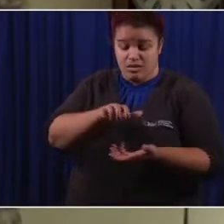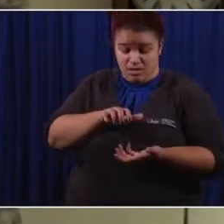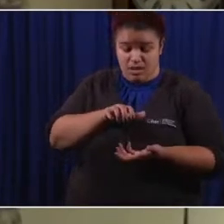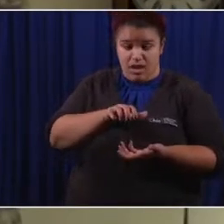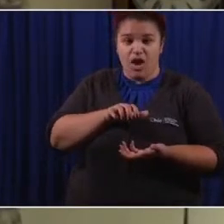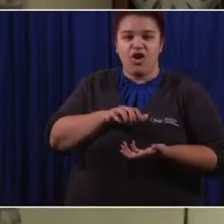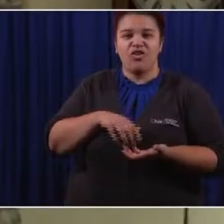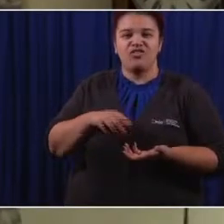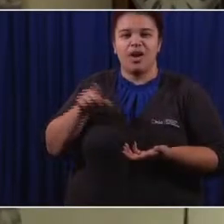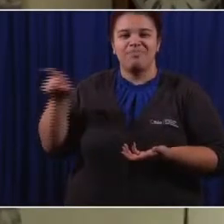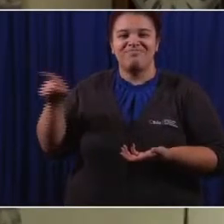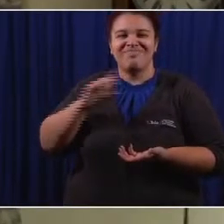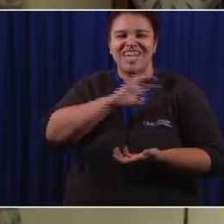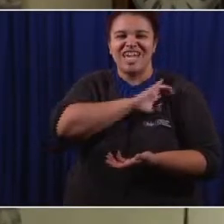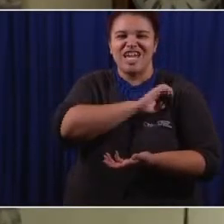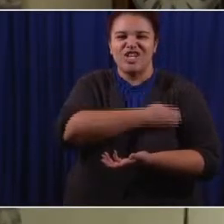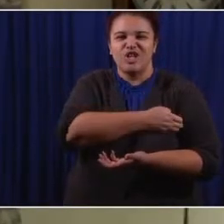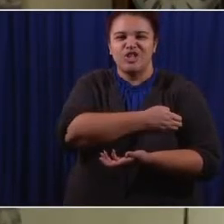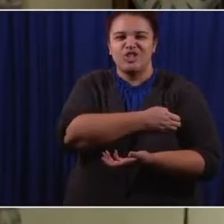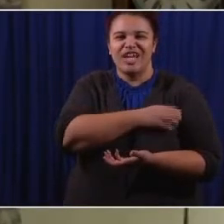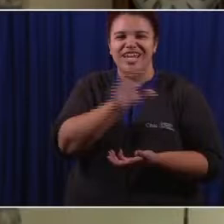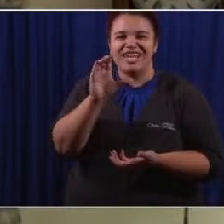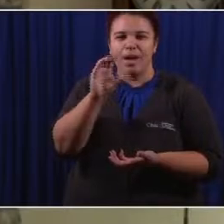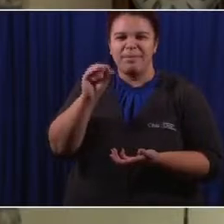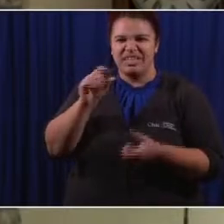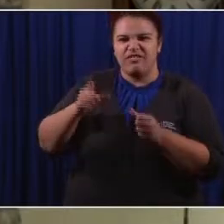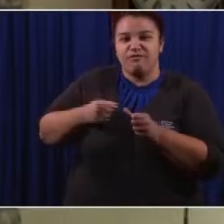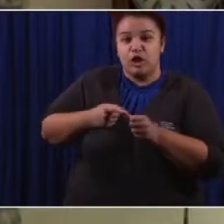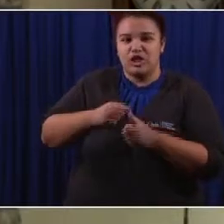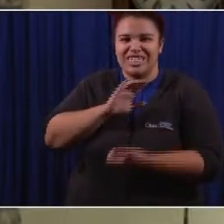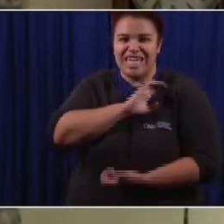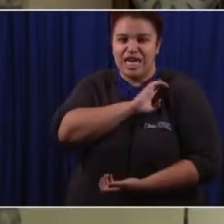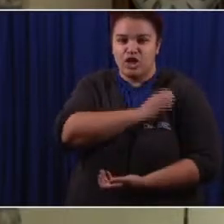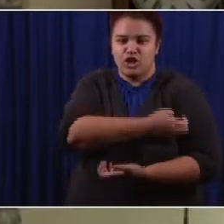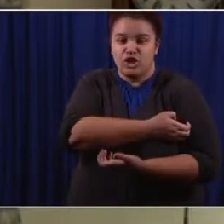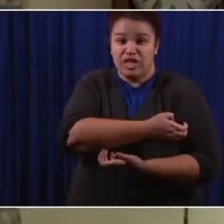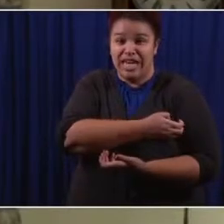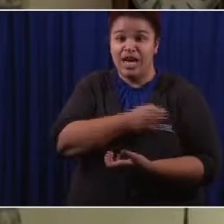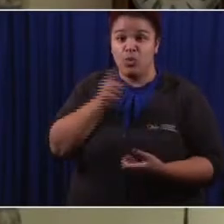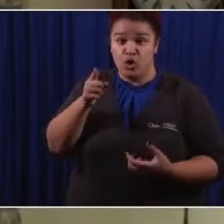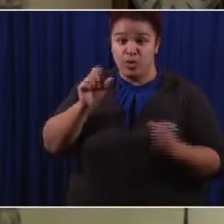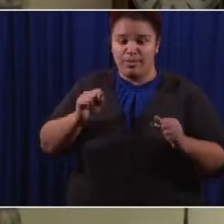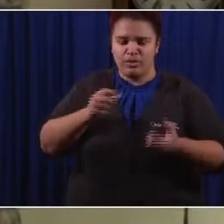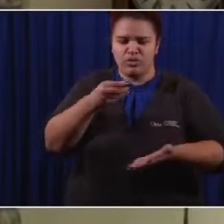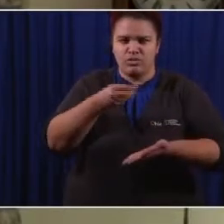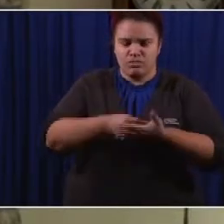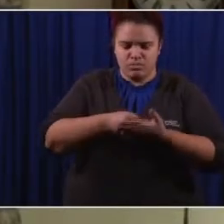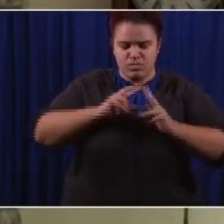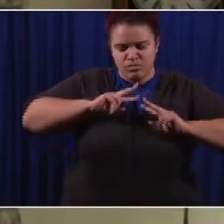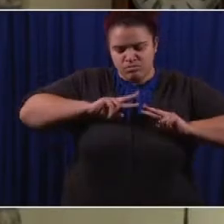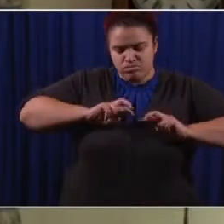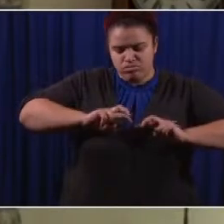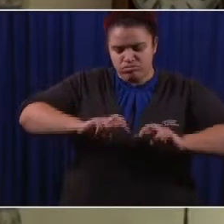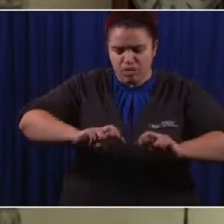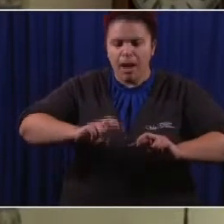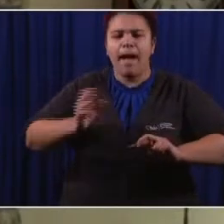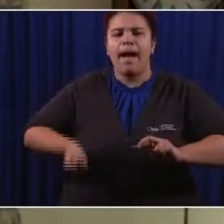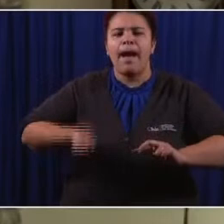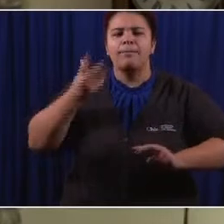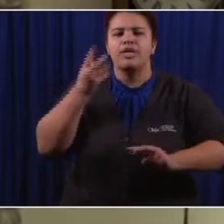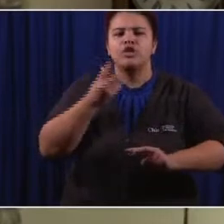to identify how much money you received from First Energy? And if so, where did you return that money to? You said you were going to donate it to